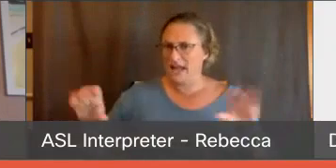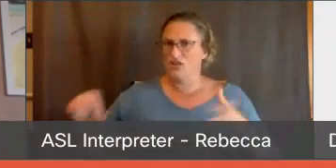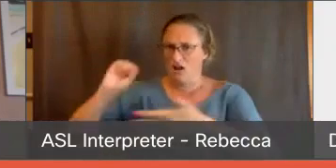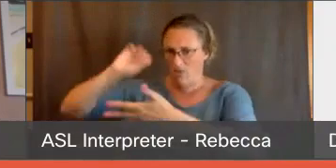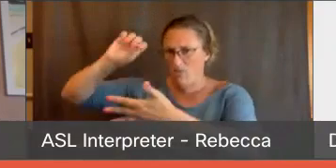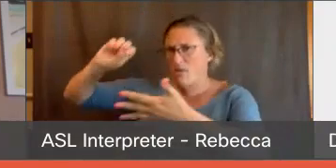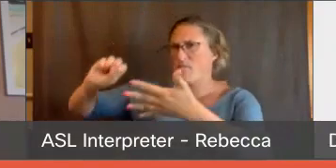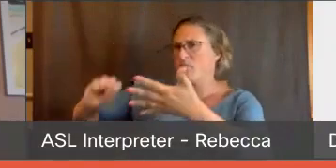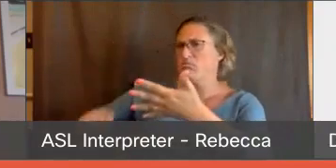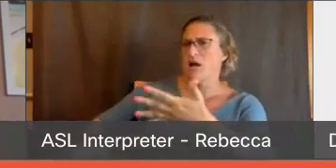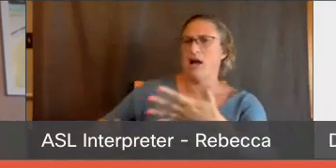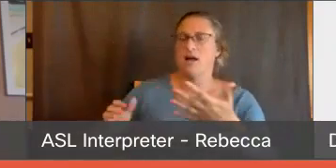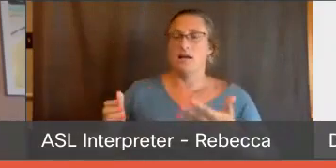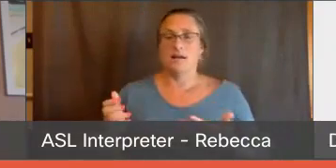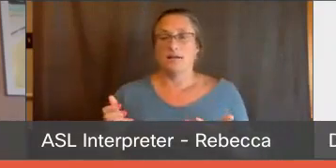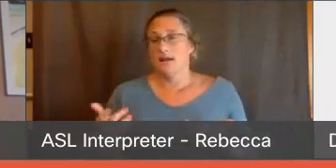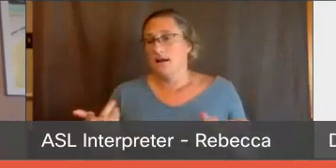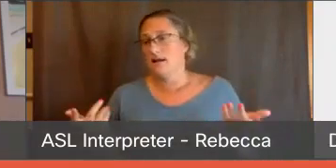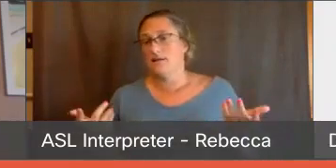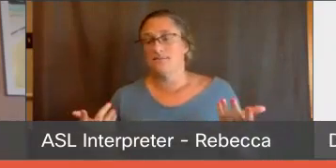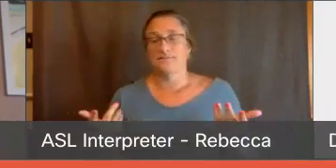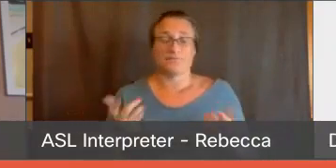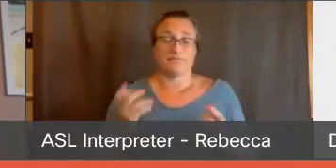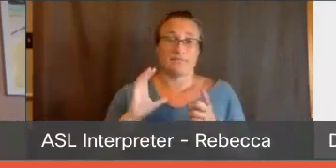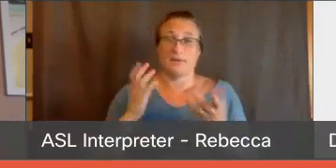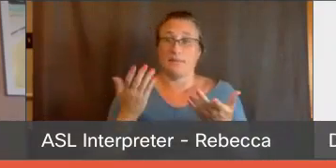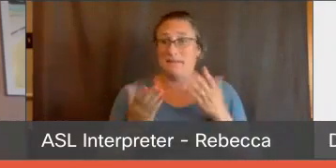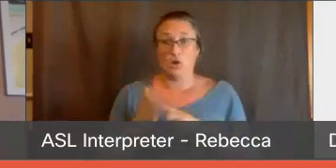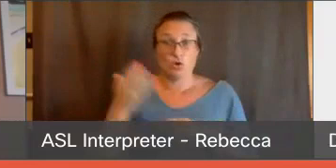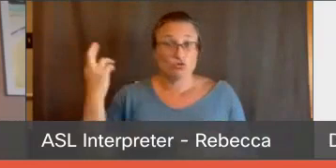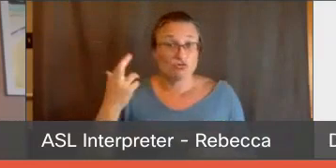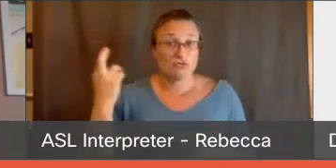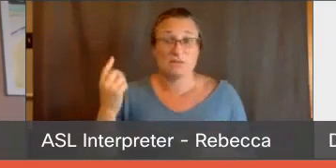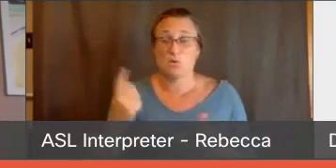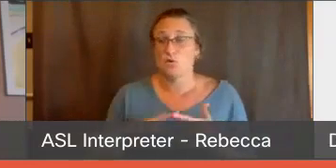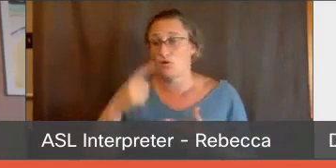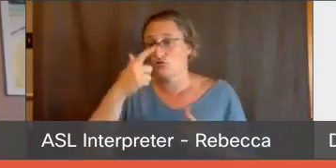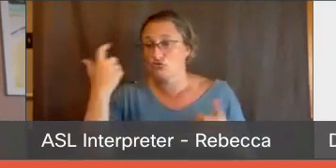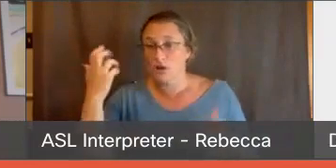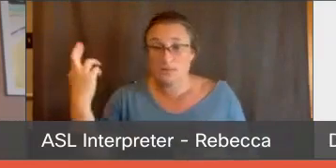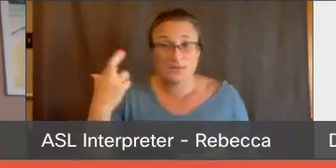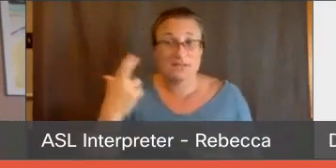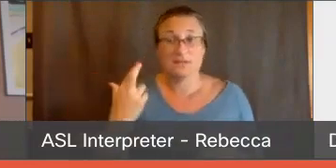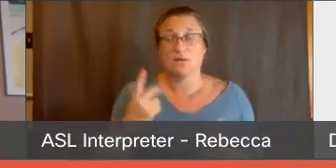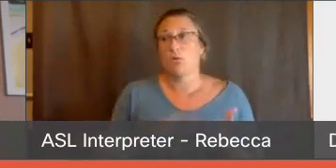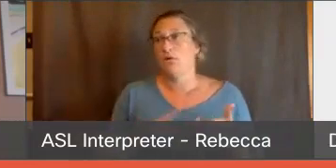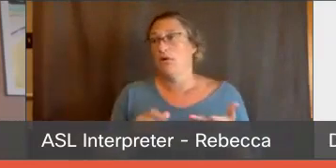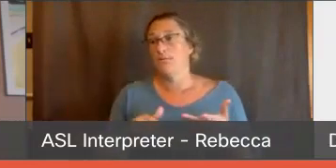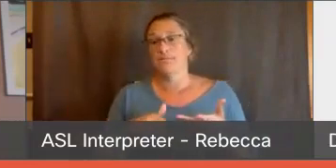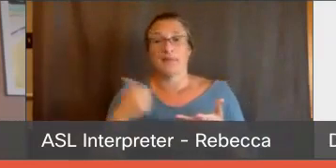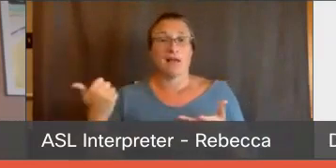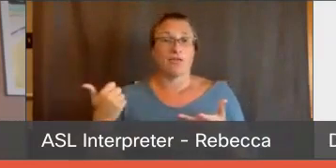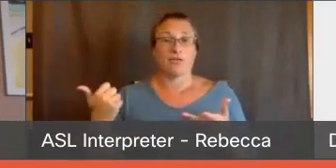sometimes, whether it's because of a cultural difference or because of trauma or because of a different type of intersection